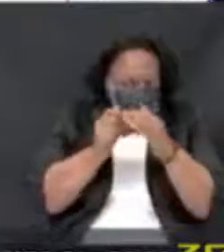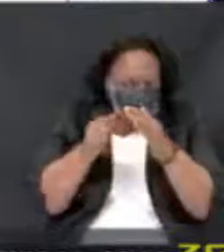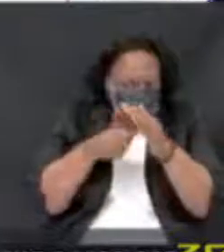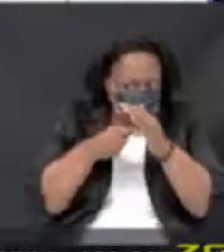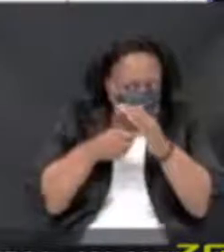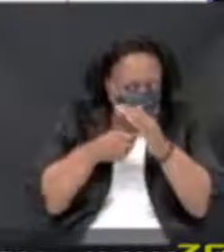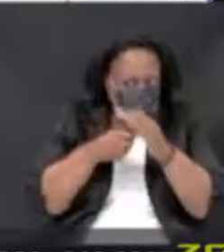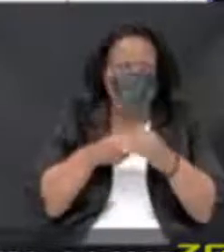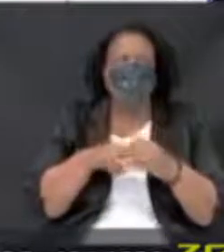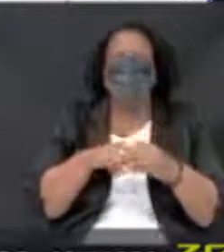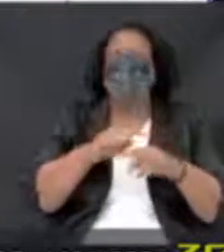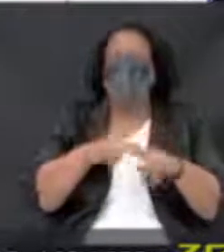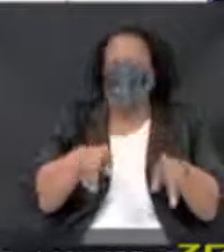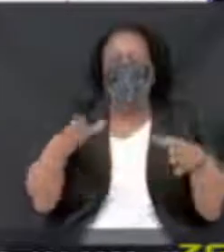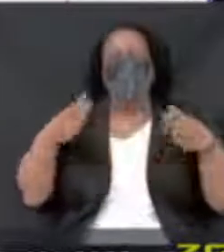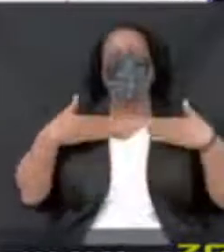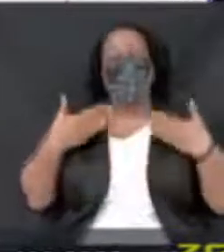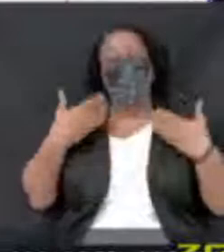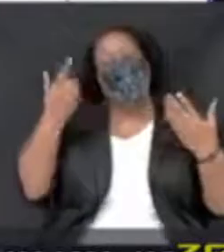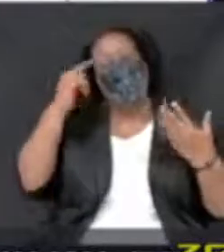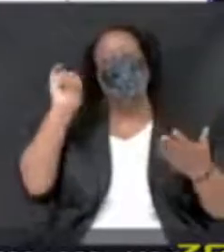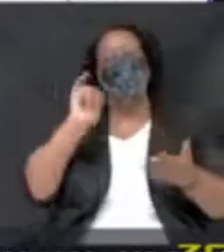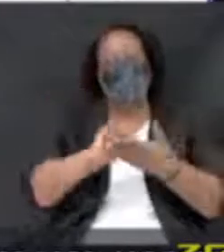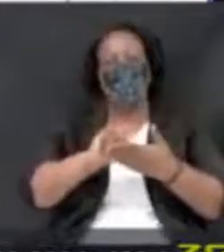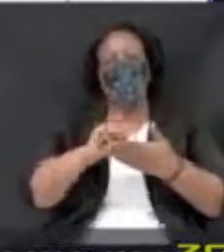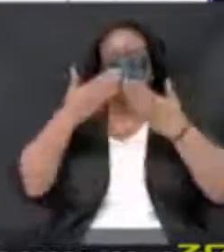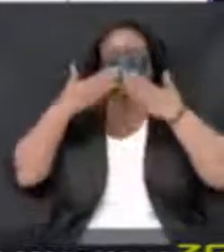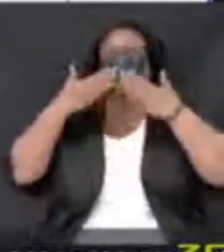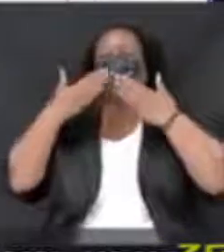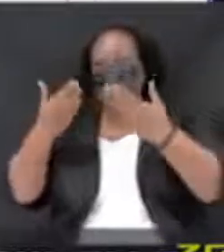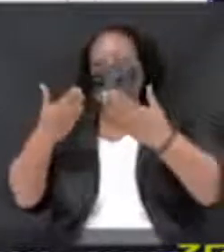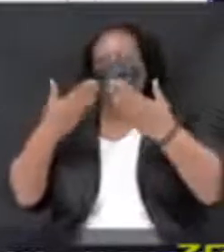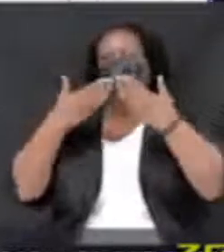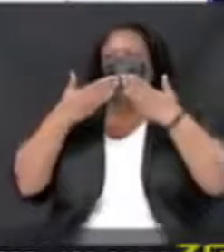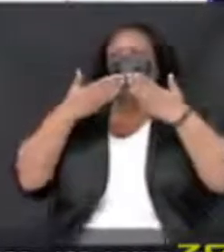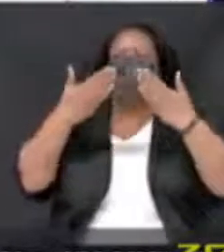I thank you, each and every one of you nonetheless. Thank you.